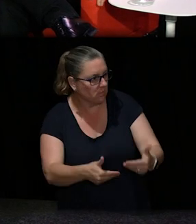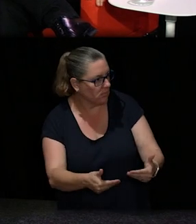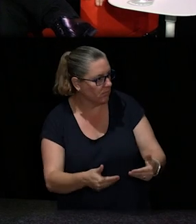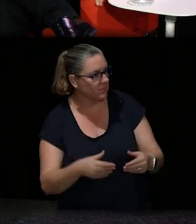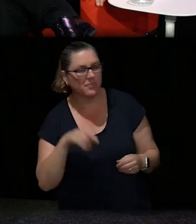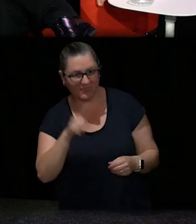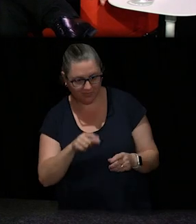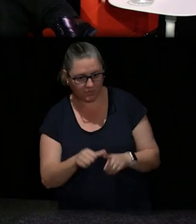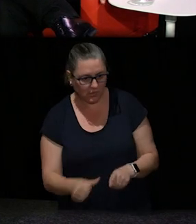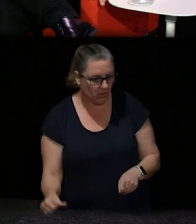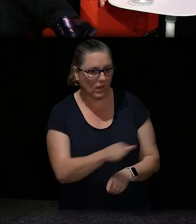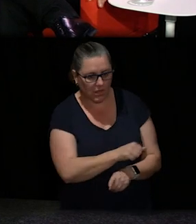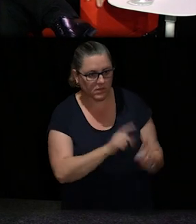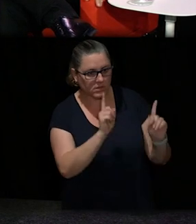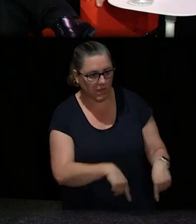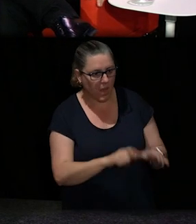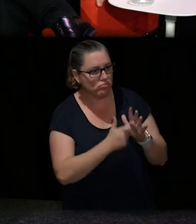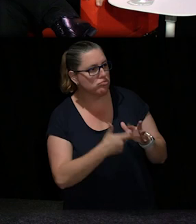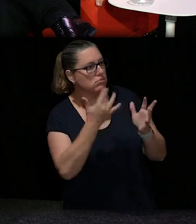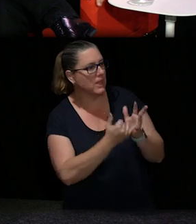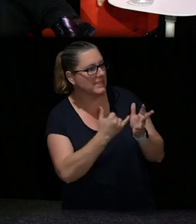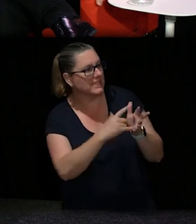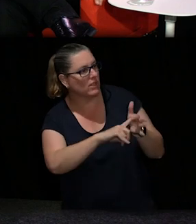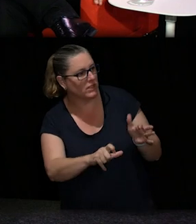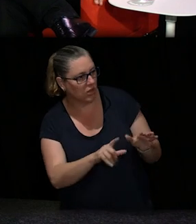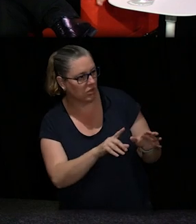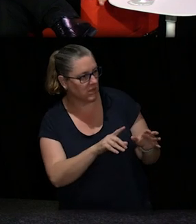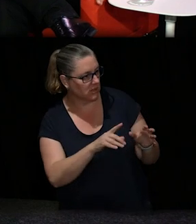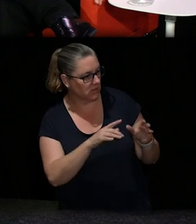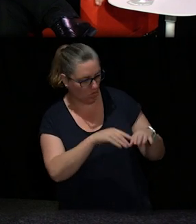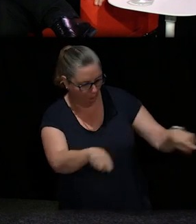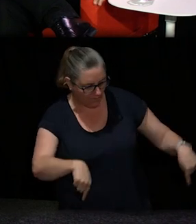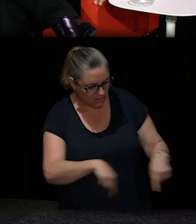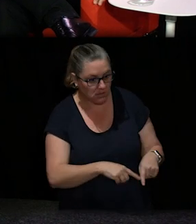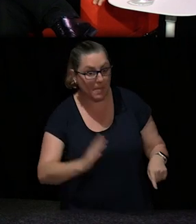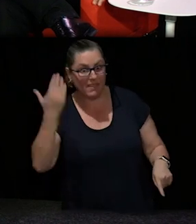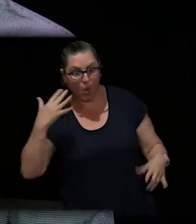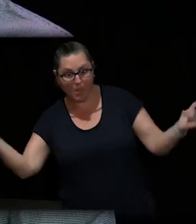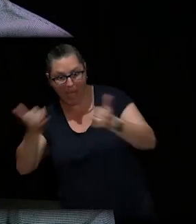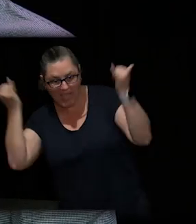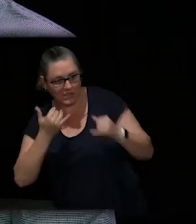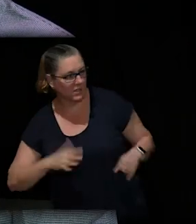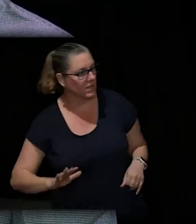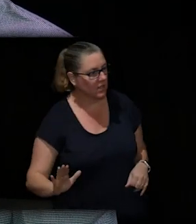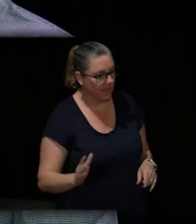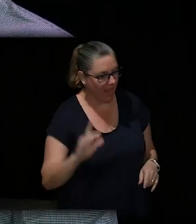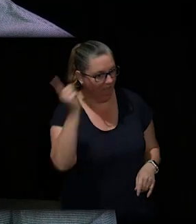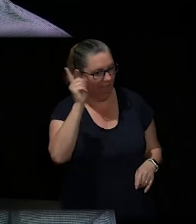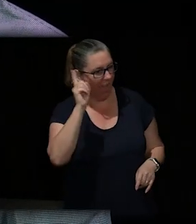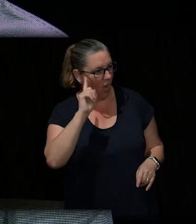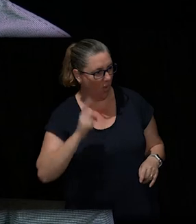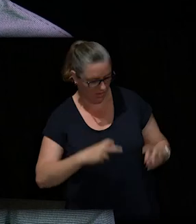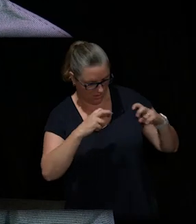before, in the press secretary's office, where we had been having a party. And instead, everybody is sitting around. Some people are crying. Some people